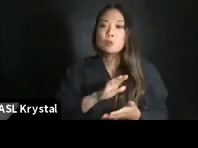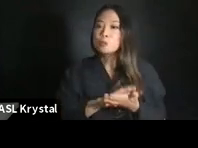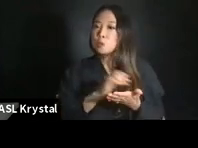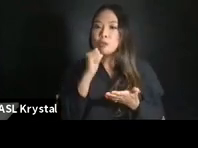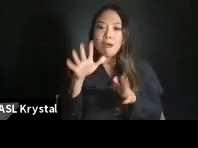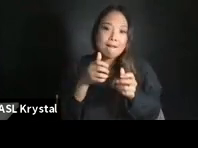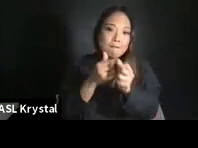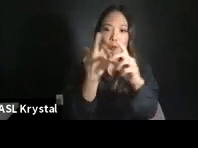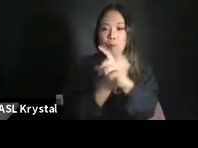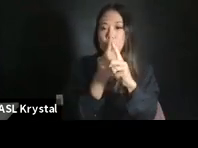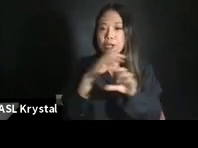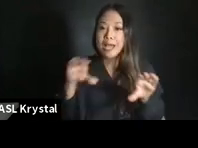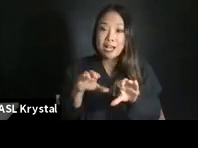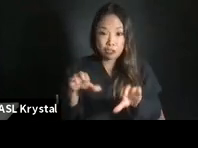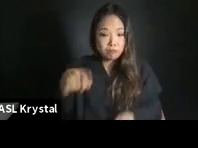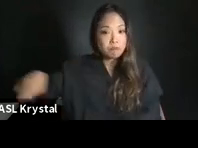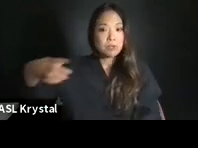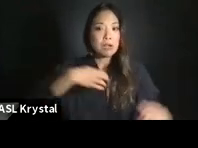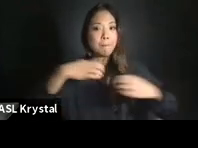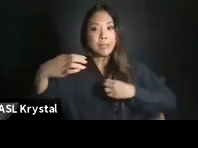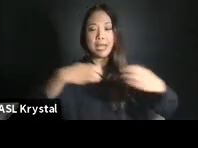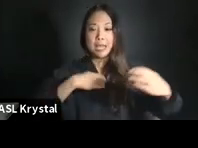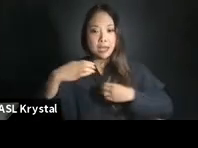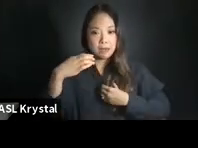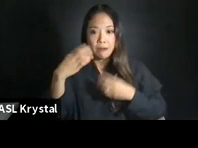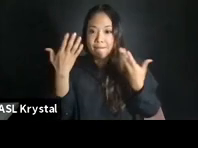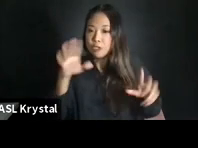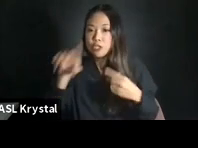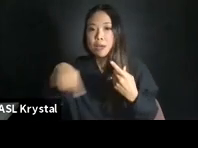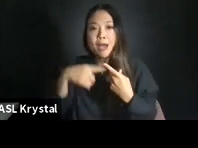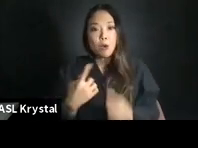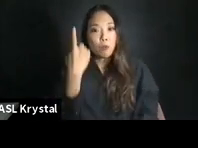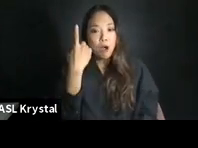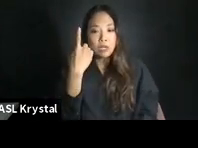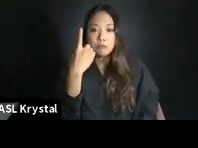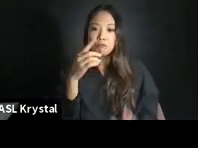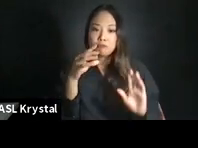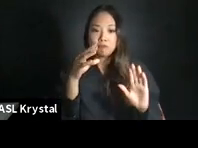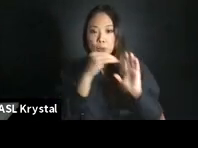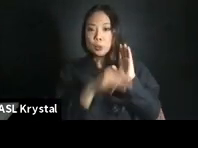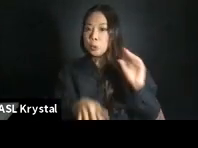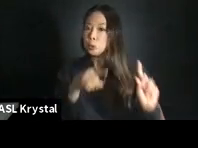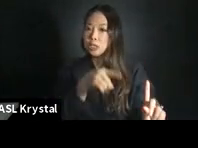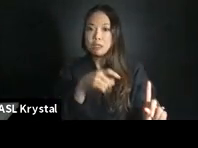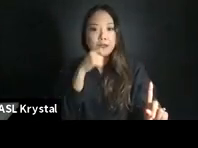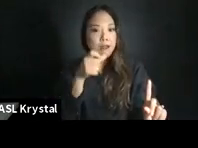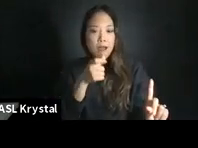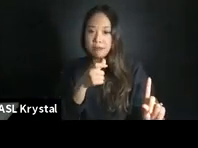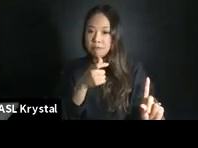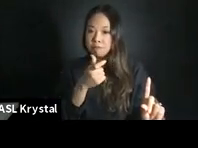action after complaints were filed about the mistreatment of at least one student between 2014 and 2019.